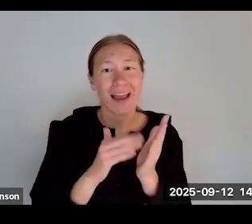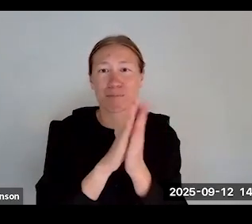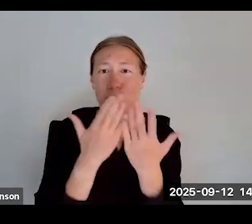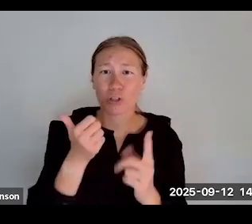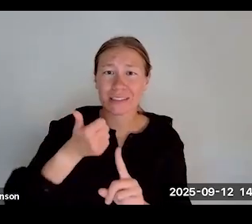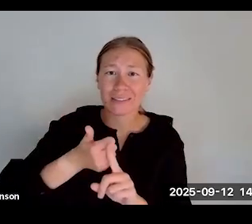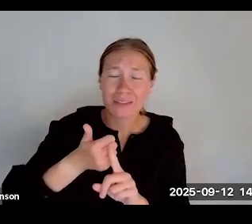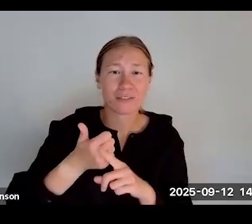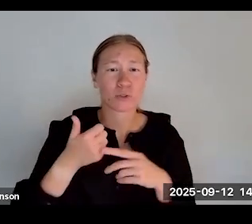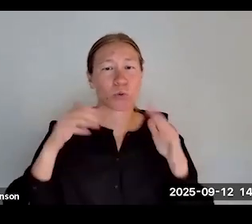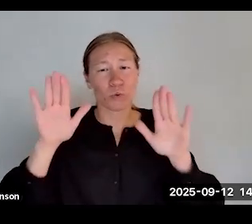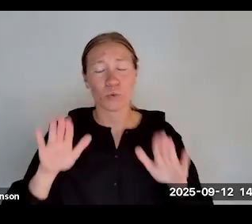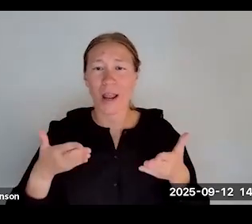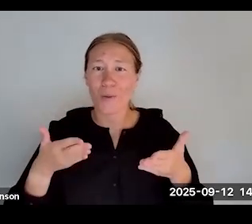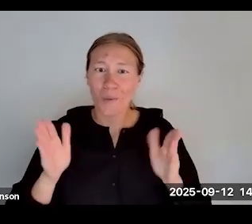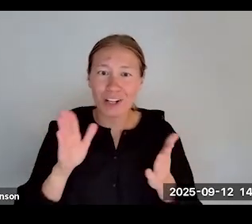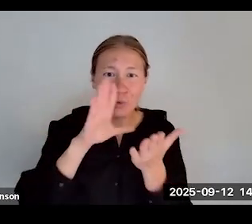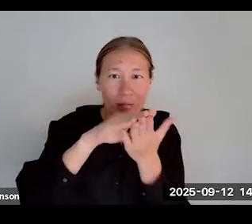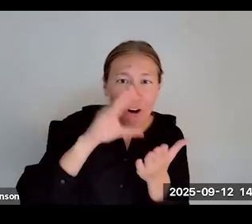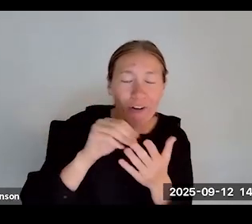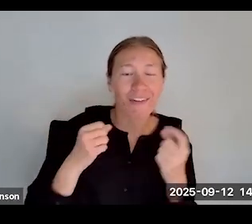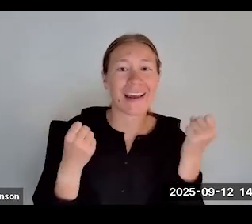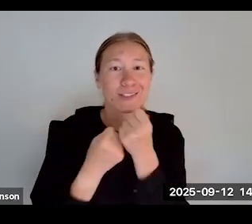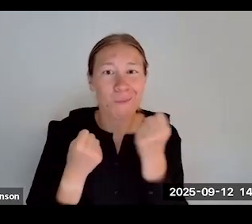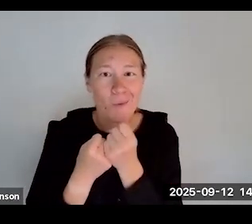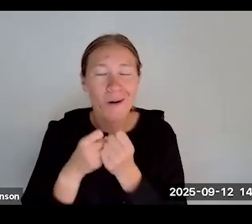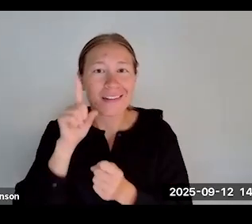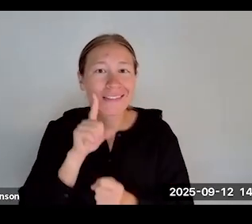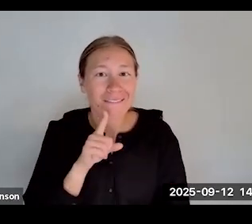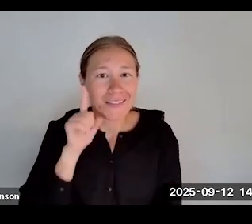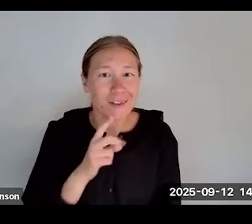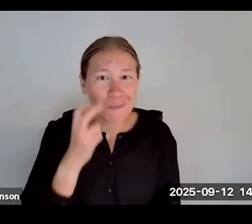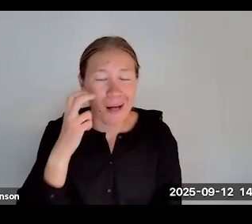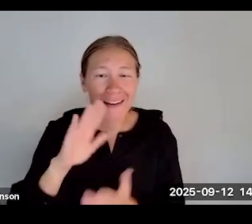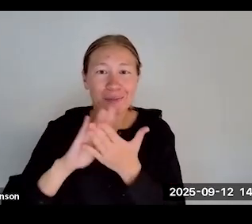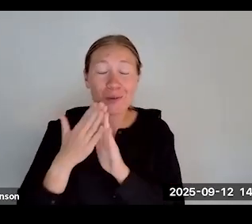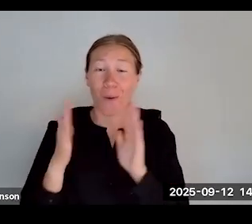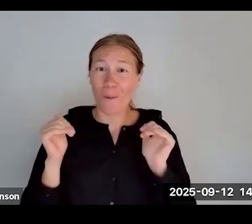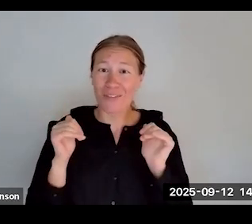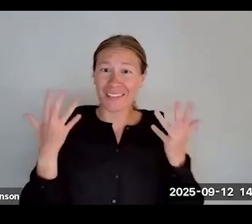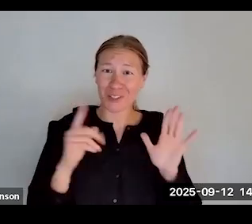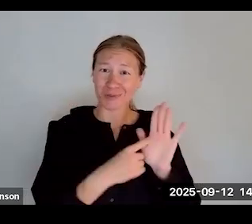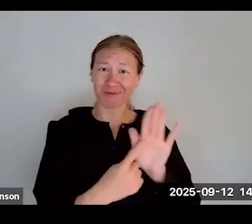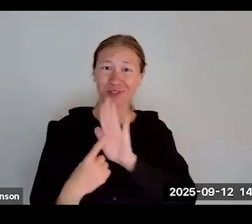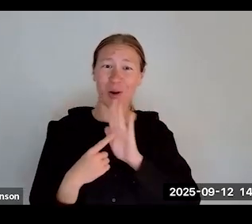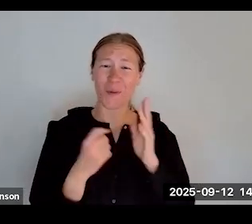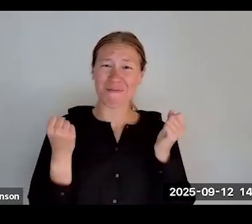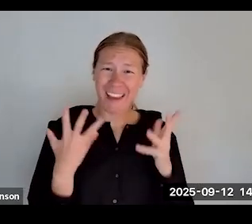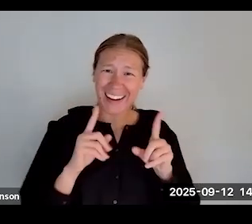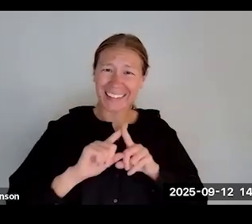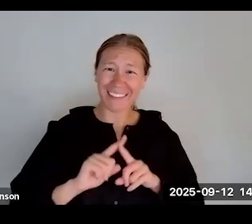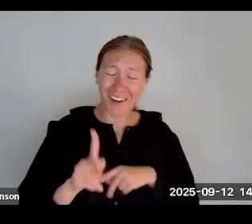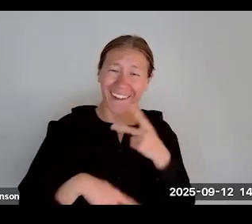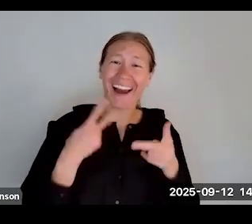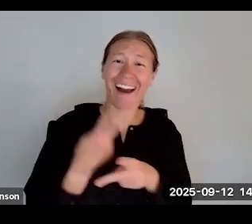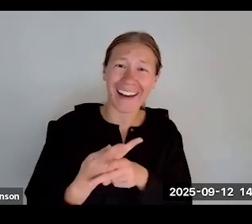learn about and support the deaf, hard of hearing, and deafblind communities. Hopefully, I've been able to demonstrate that there are books in many different